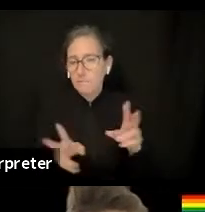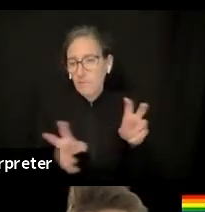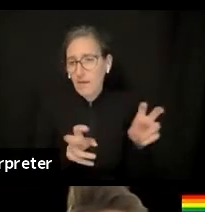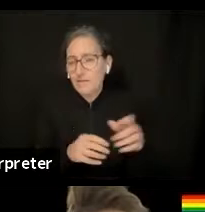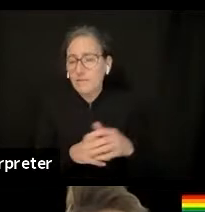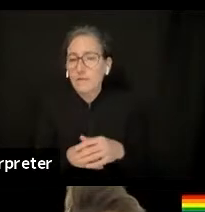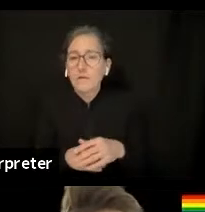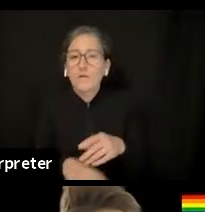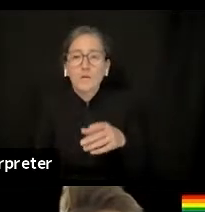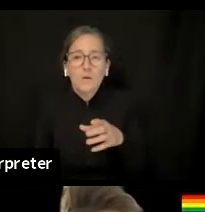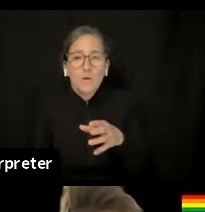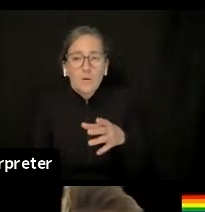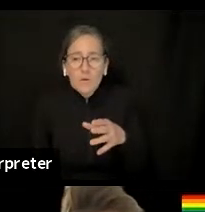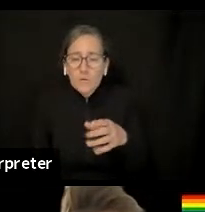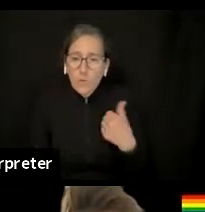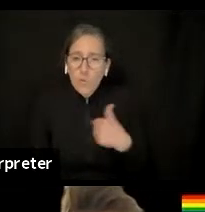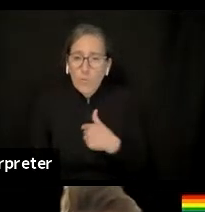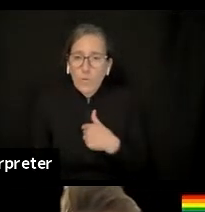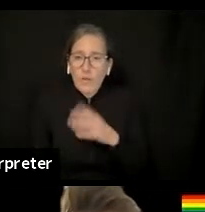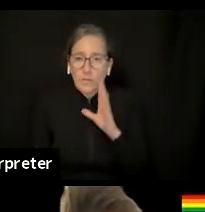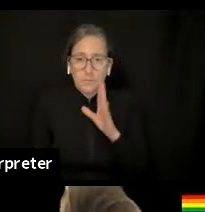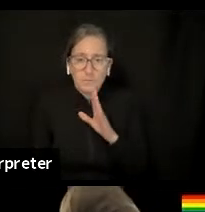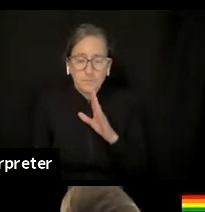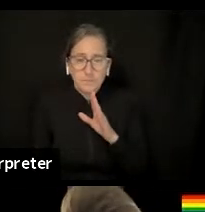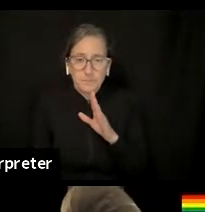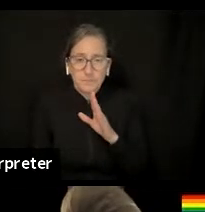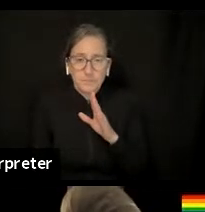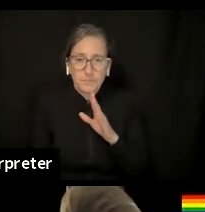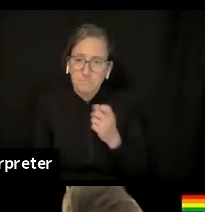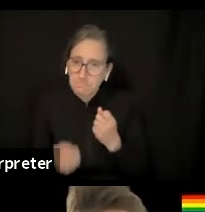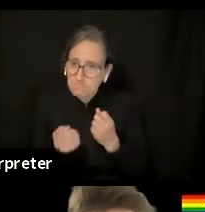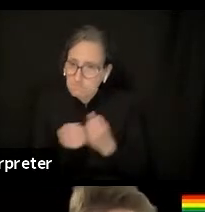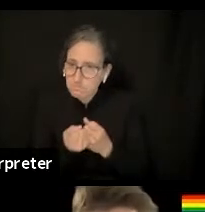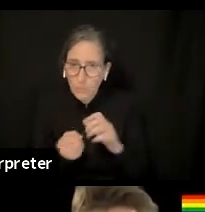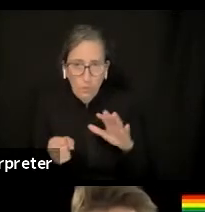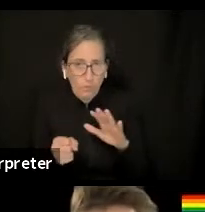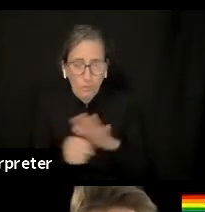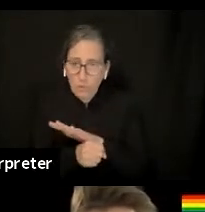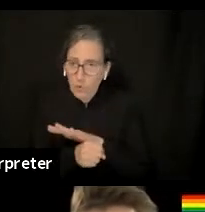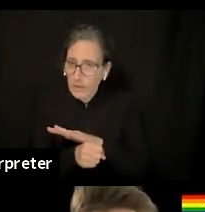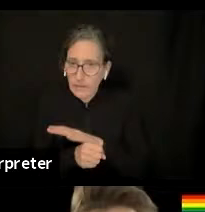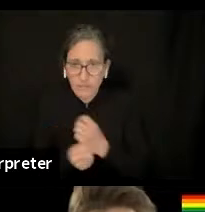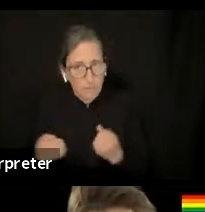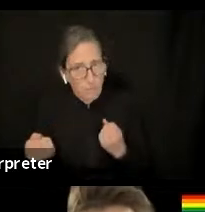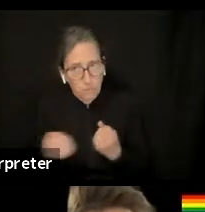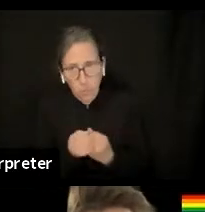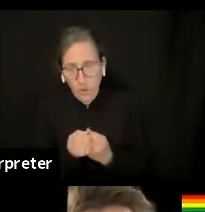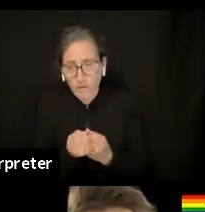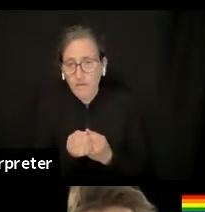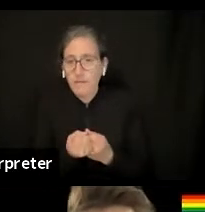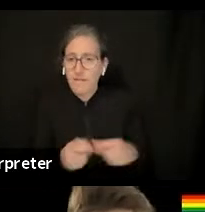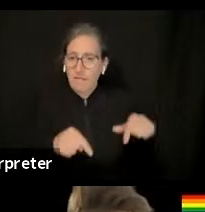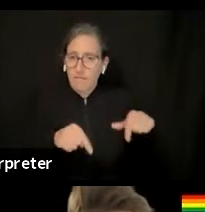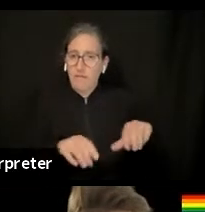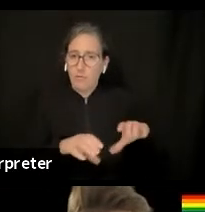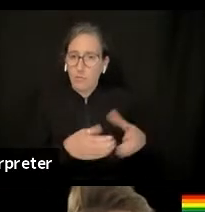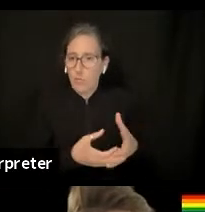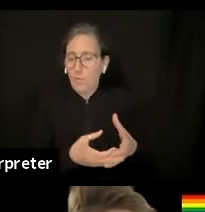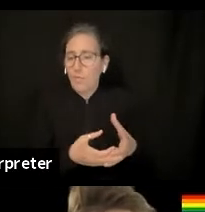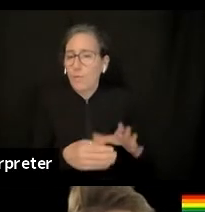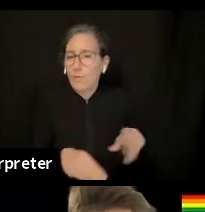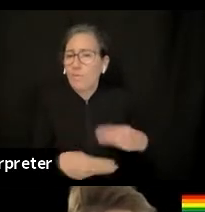give it your full belief, at least for a while here. Give us some time. Give us some time to prove that